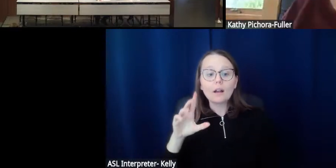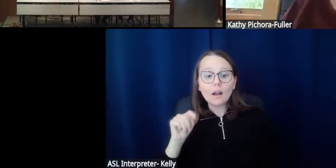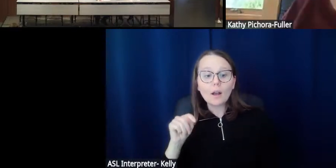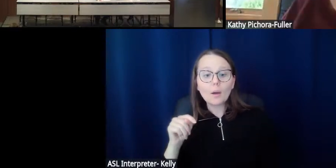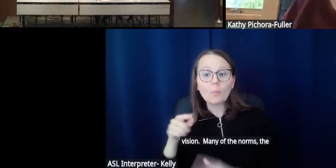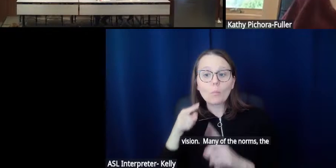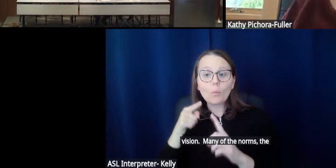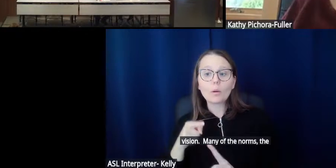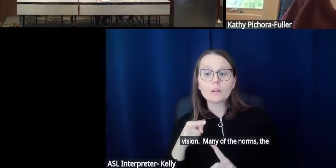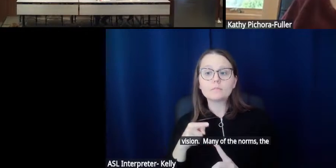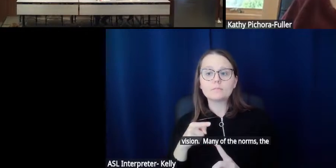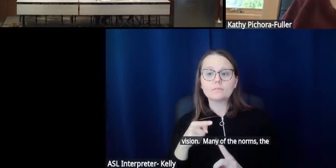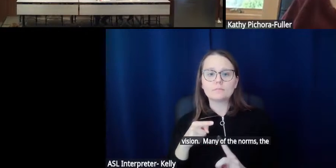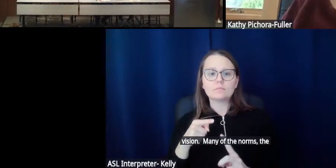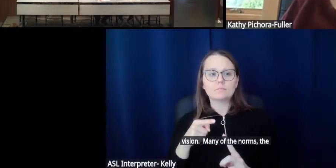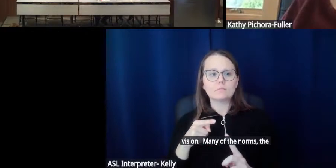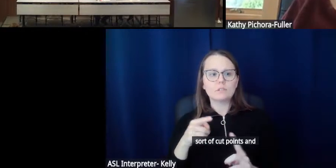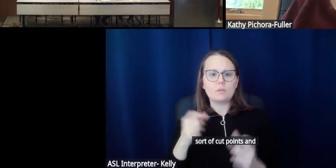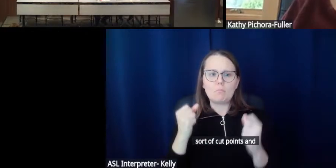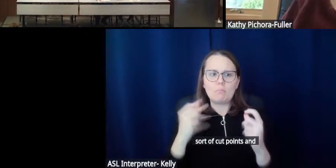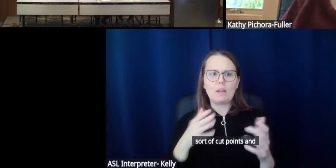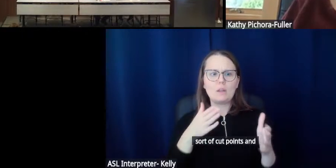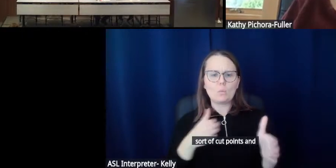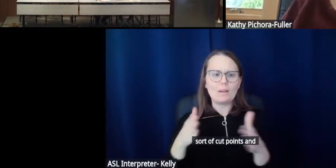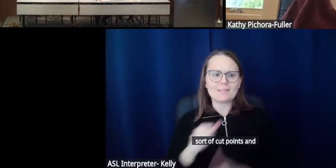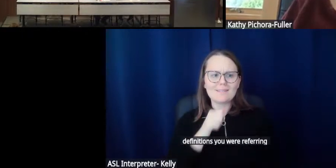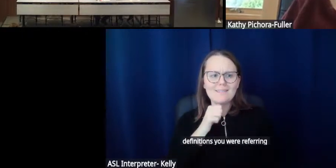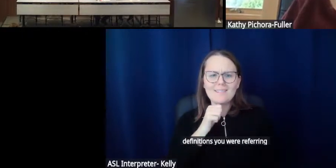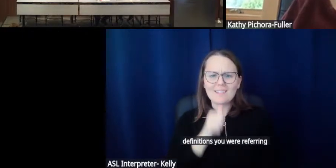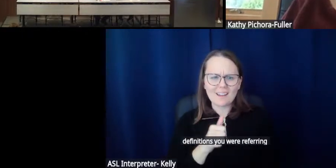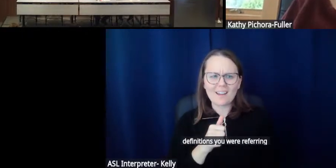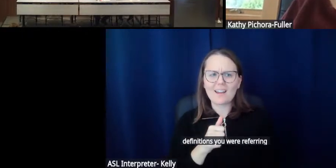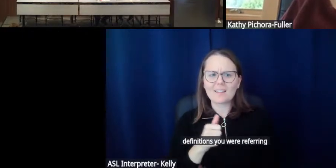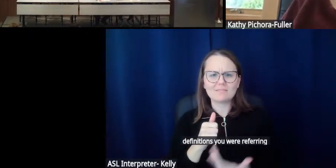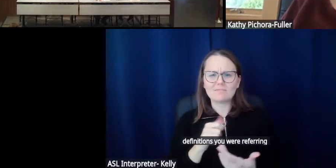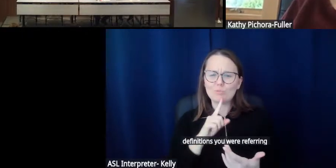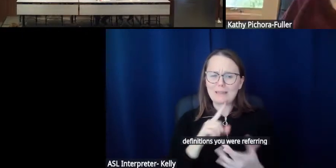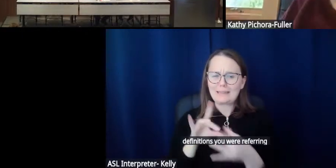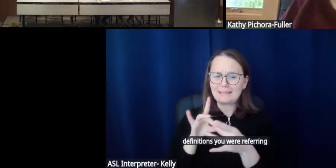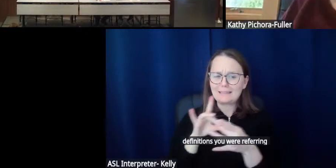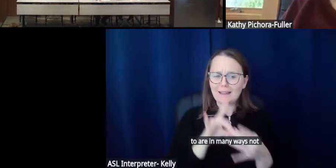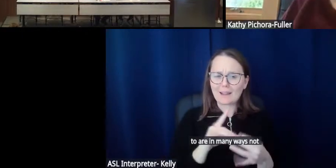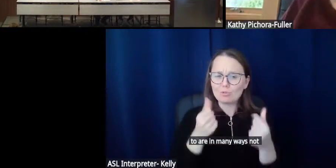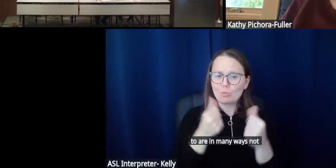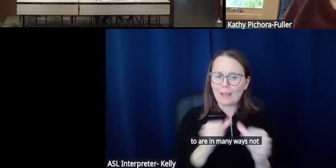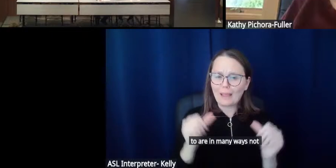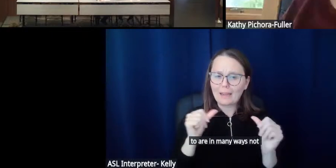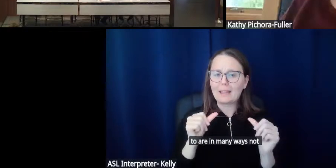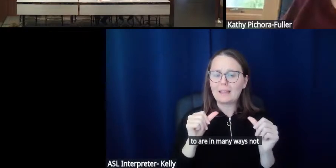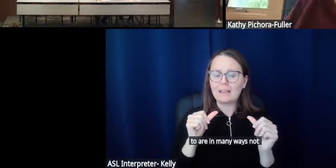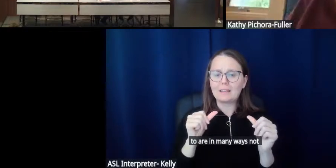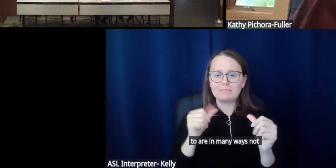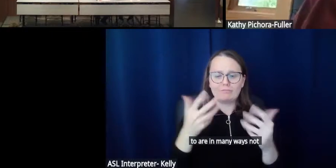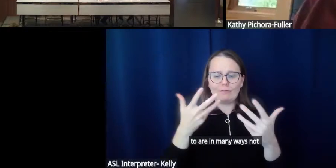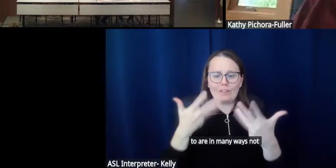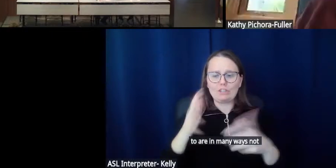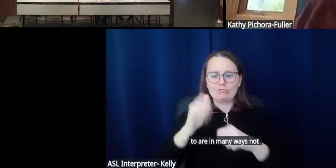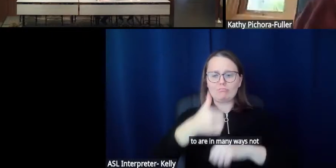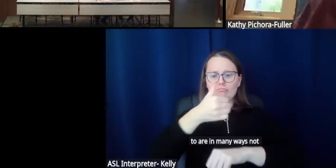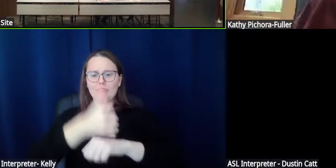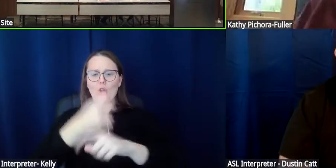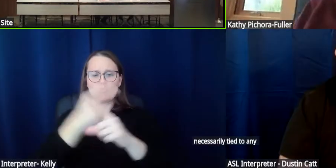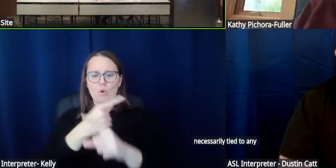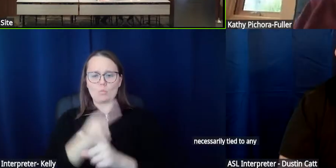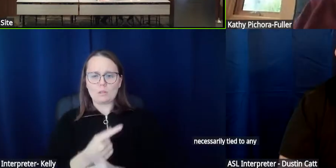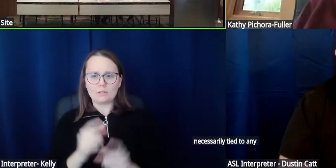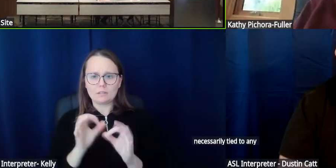to, are in many ways not necessarily tied to any construct that's appropriately